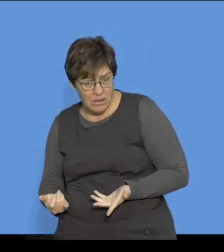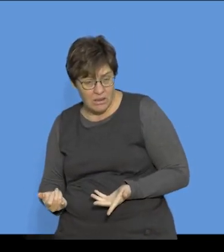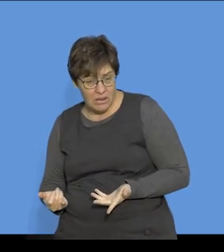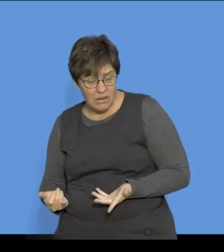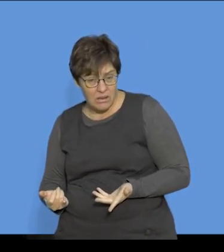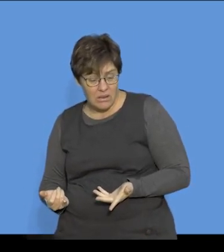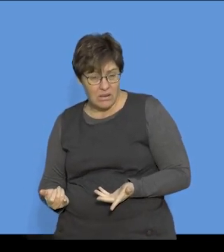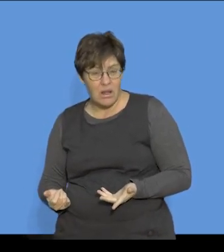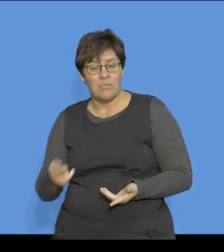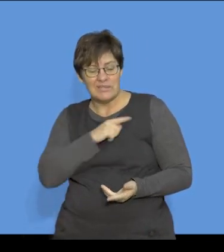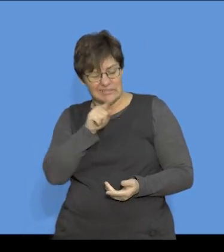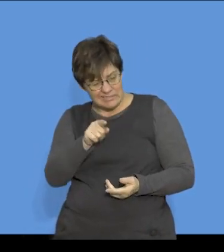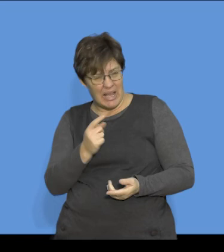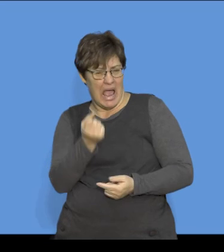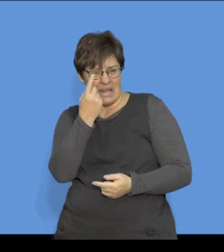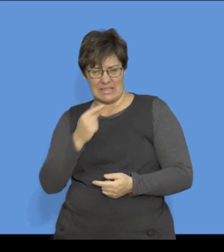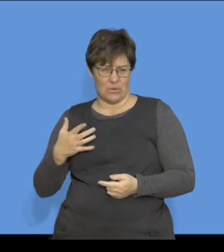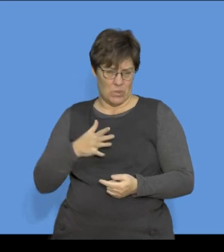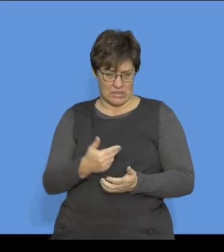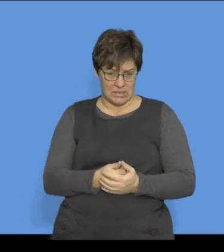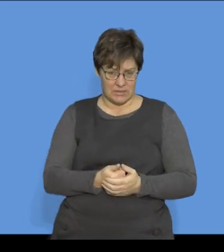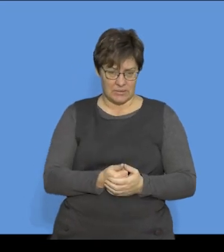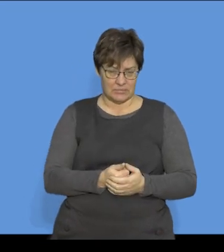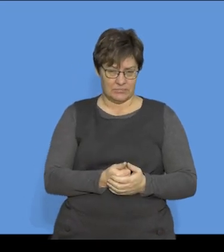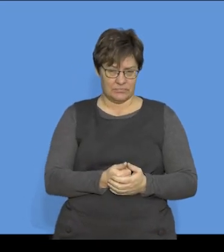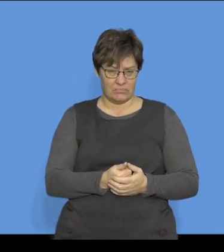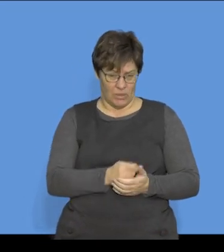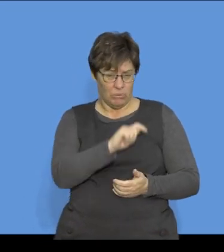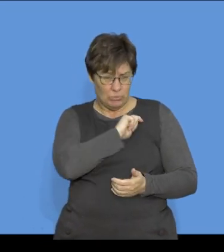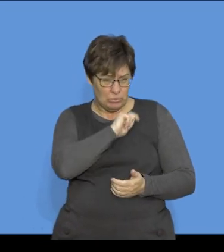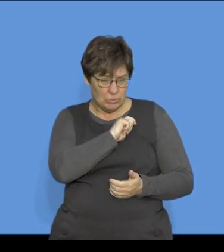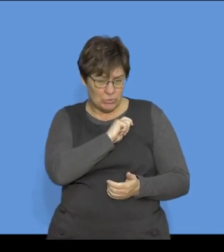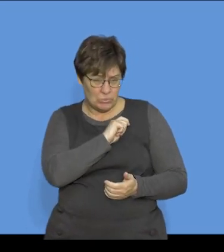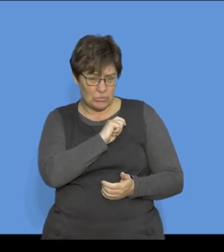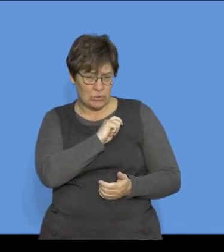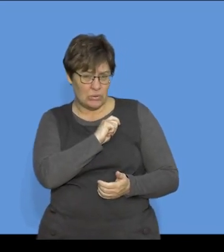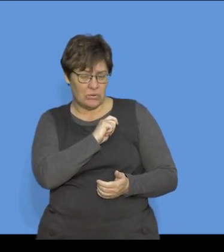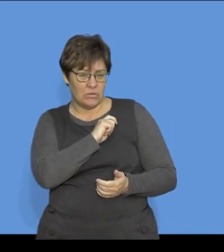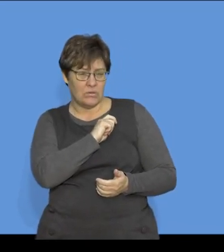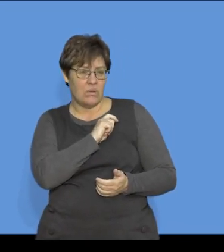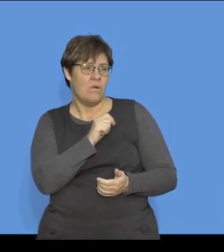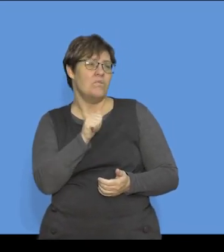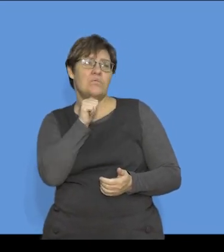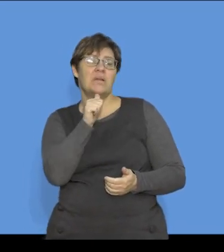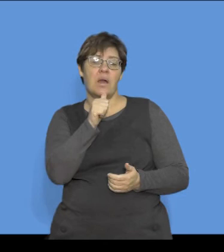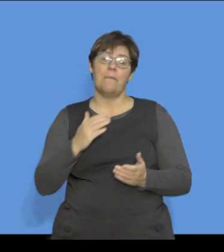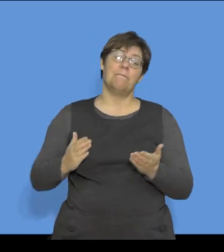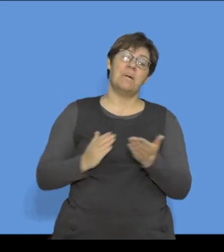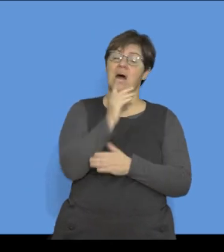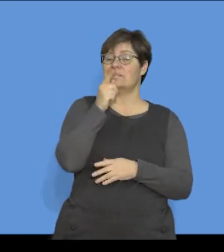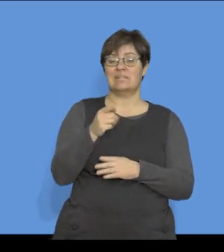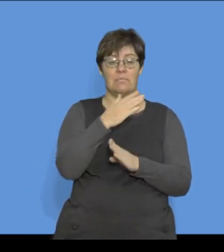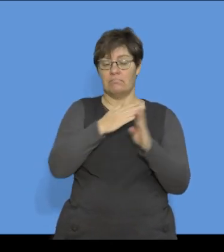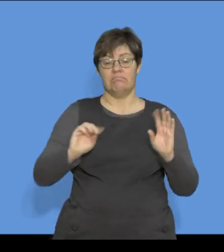really battling to try and understand here is it really true that even if it's not passing through the